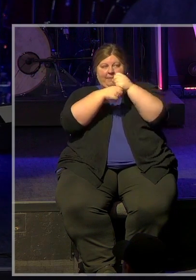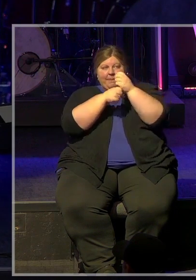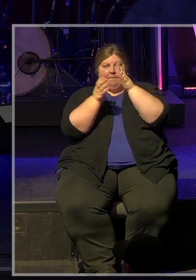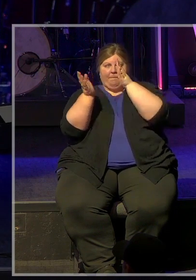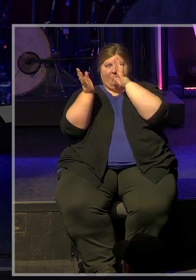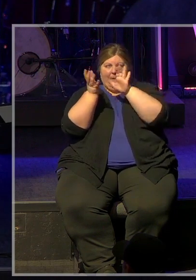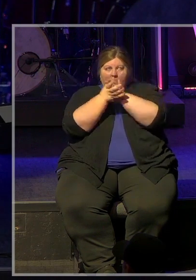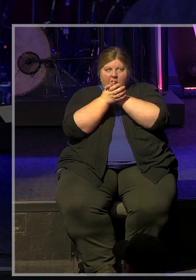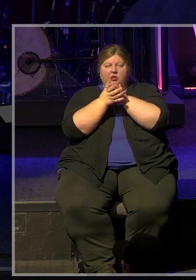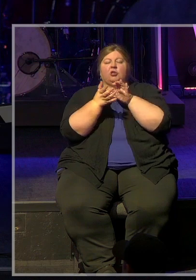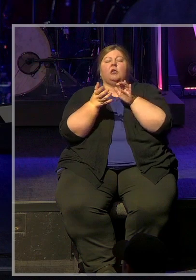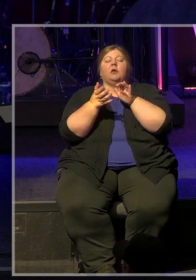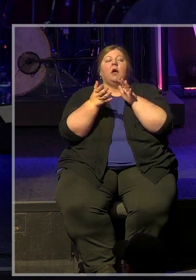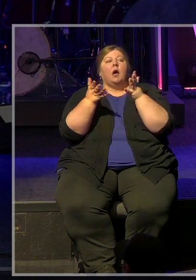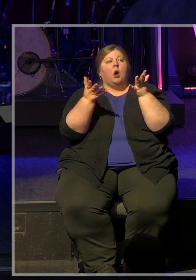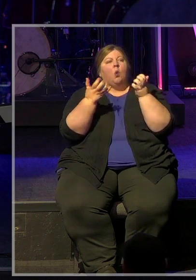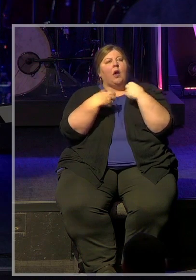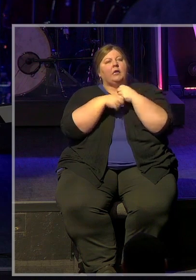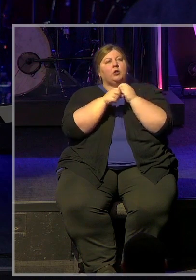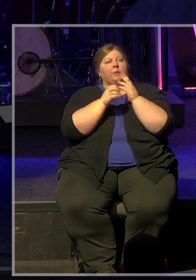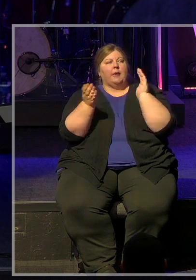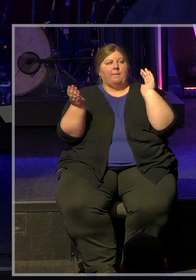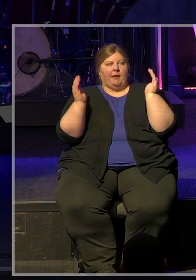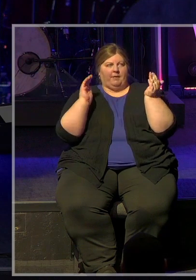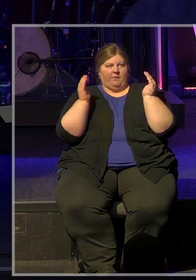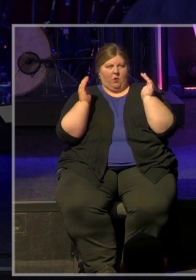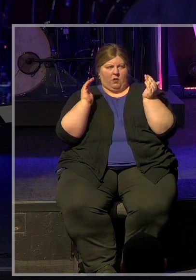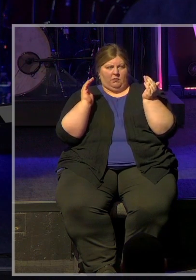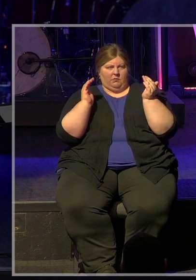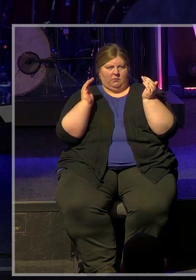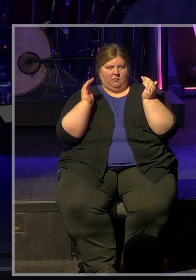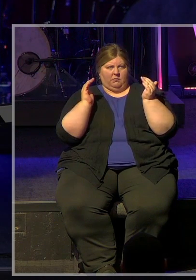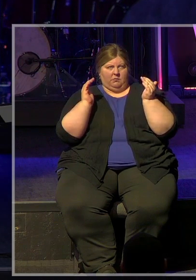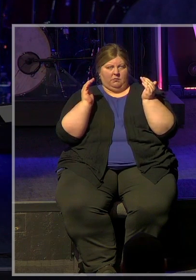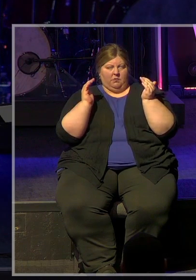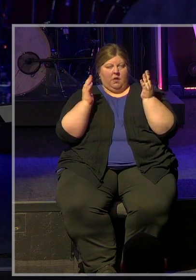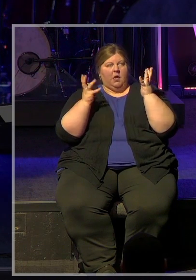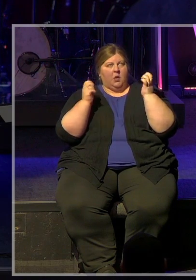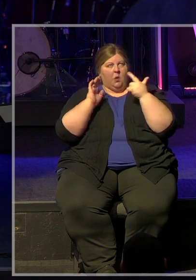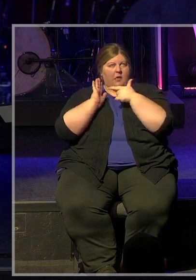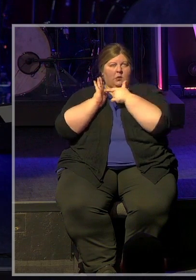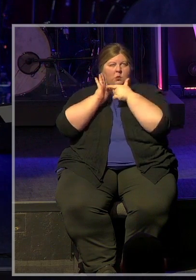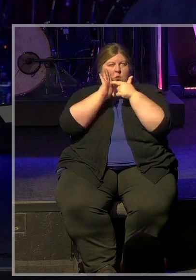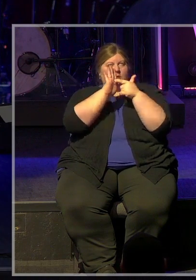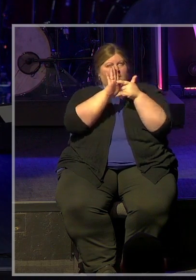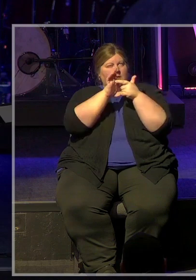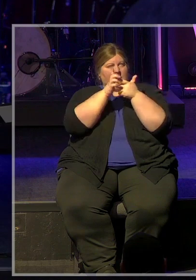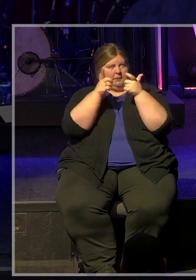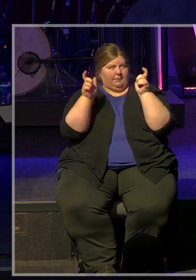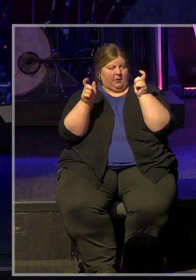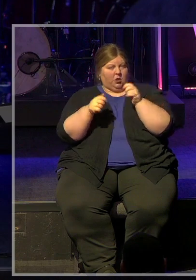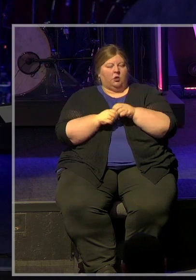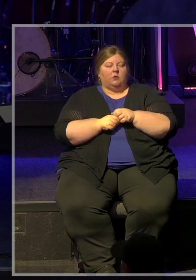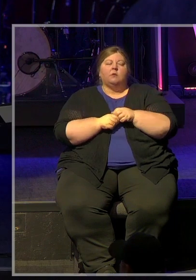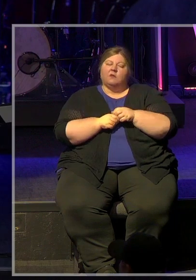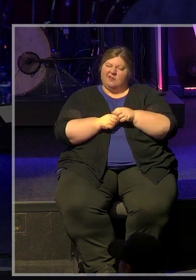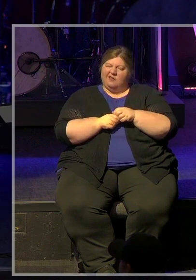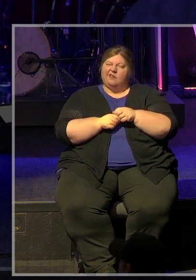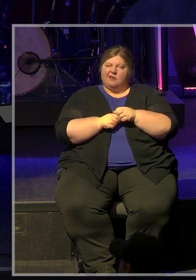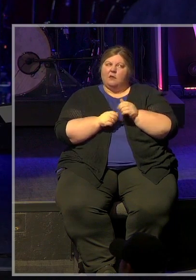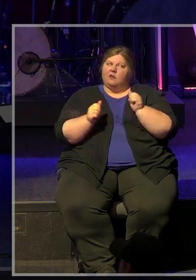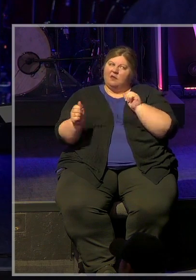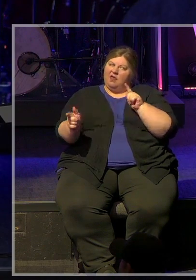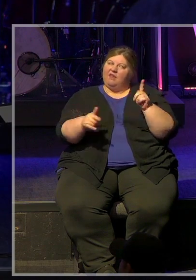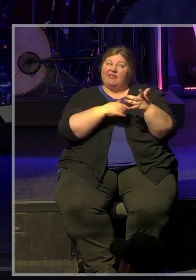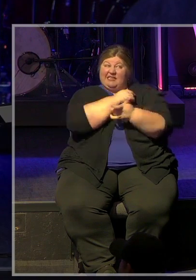he created it to be a metaphor. He created it to point to something greater. So there's a temptation for all of us today,